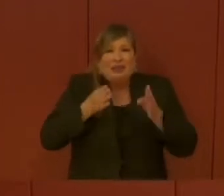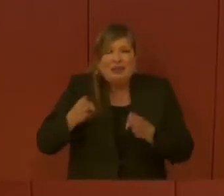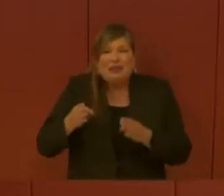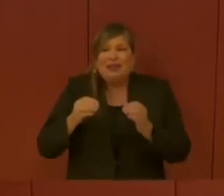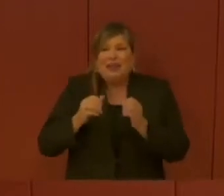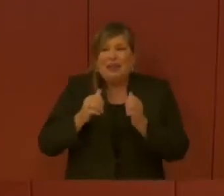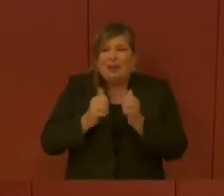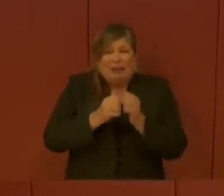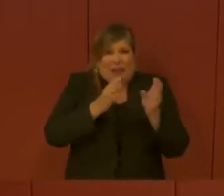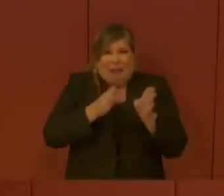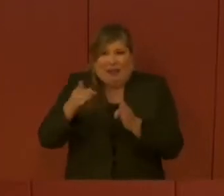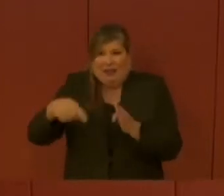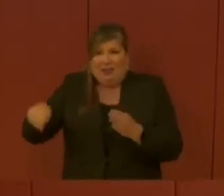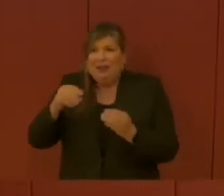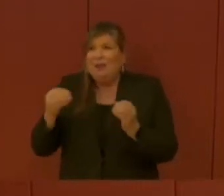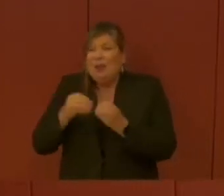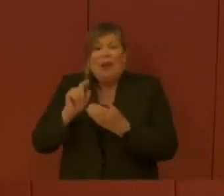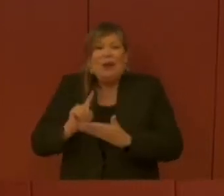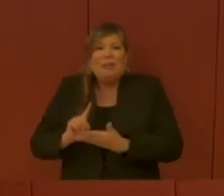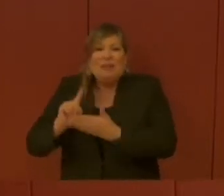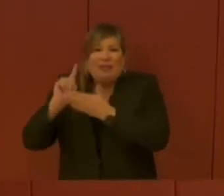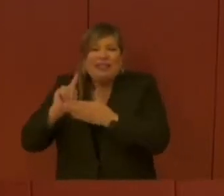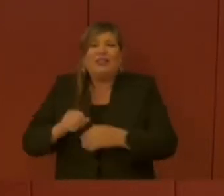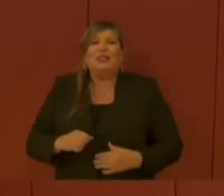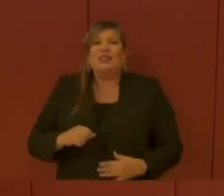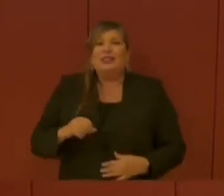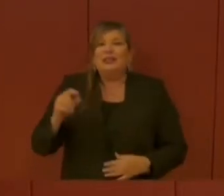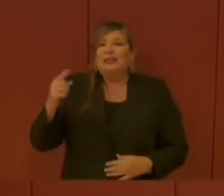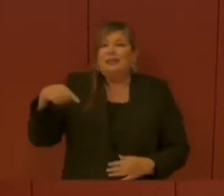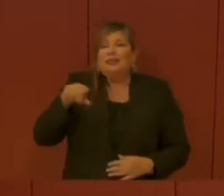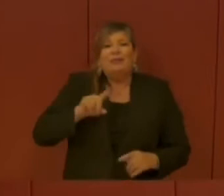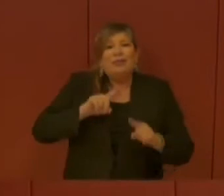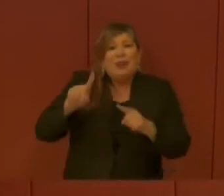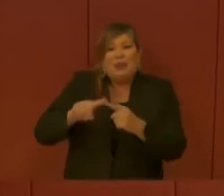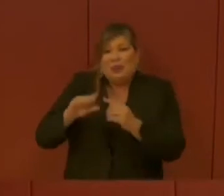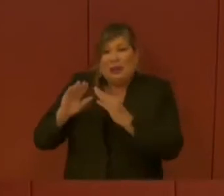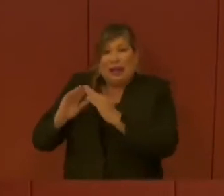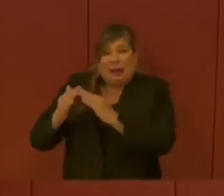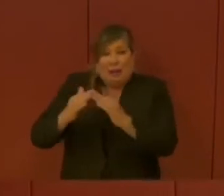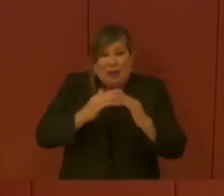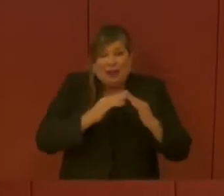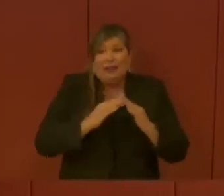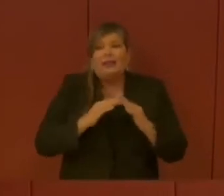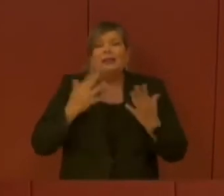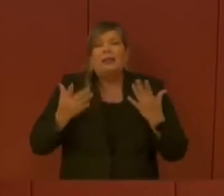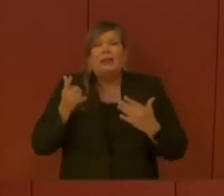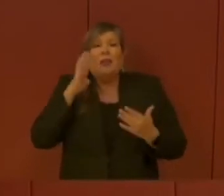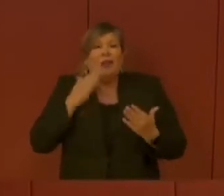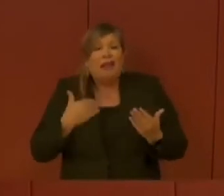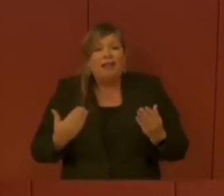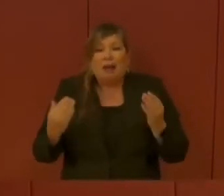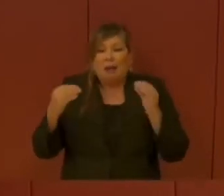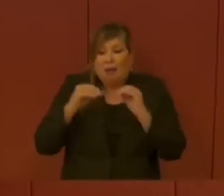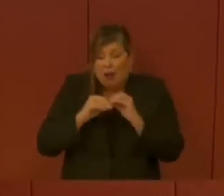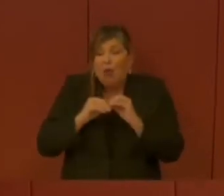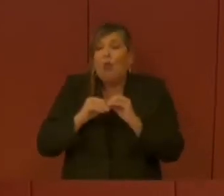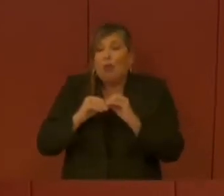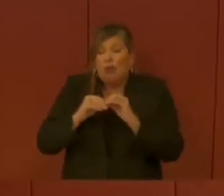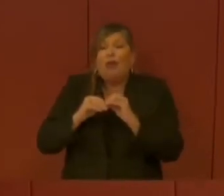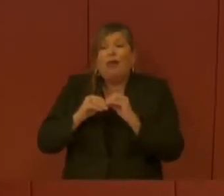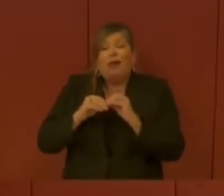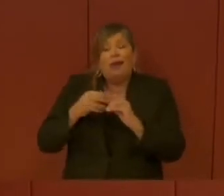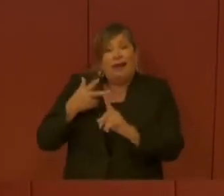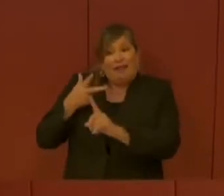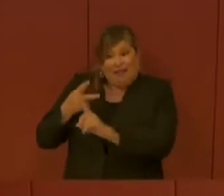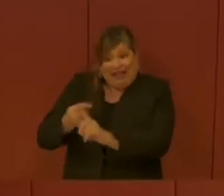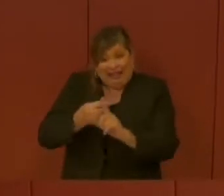more privileged communities driving and going to these communities that maybe now will have more allocation and resources for vaccines. But is